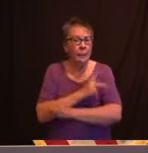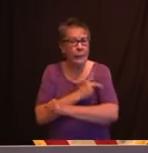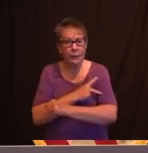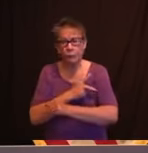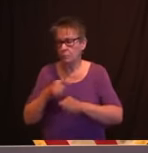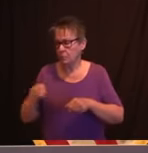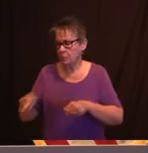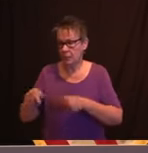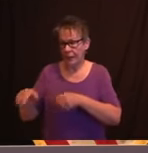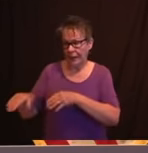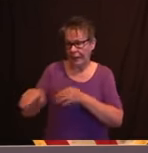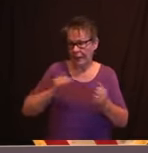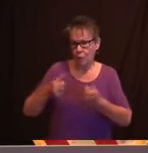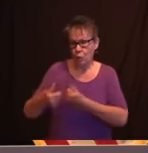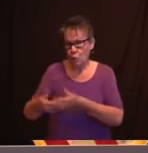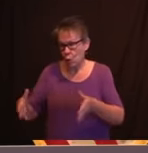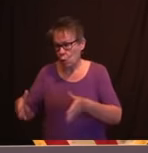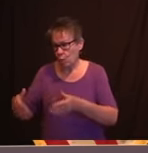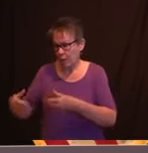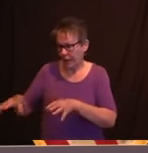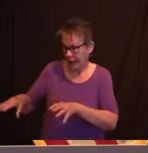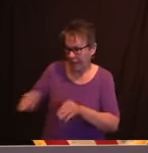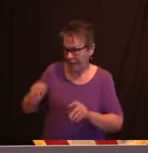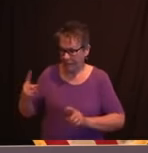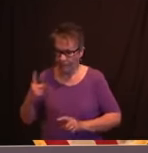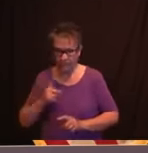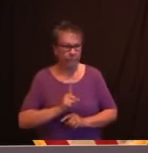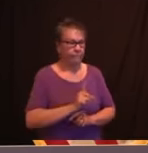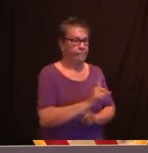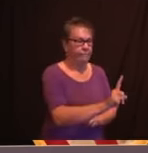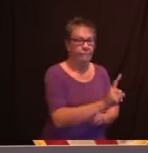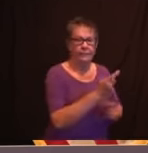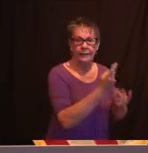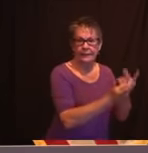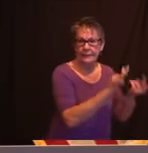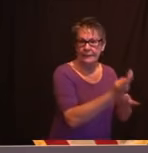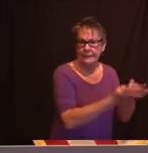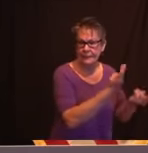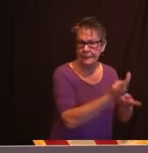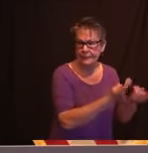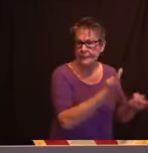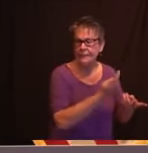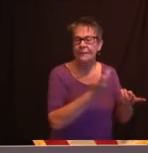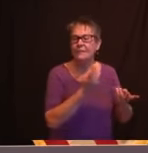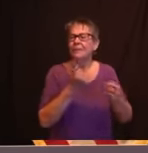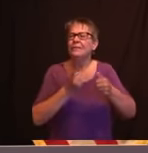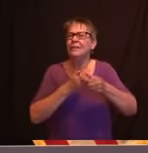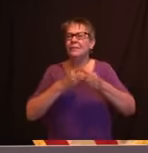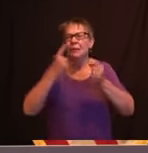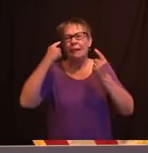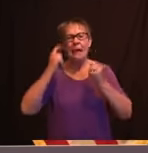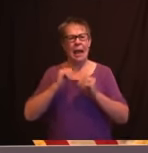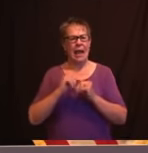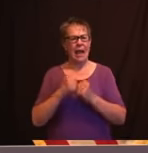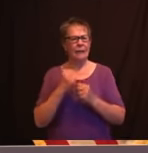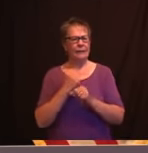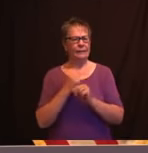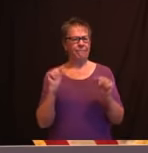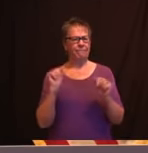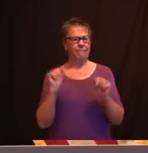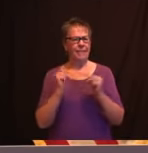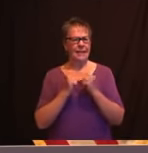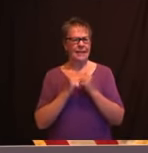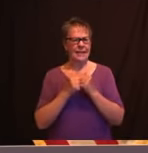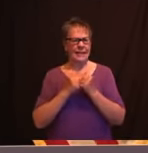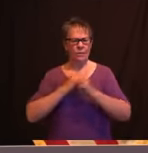up to what we've done here and what the current situation looks like and what we hope it looks like